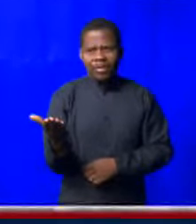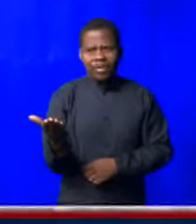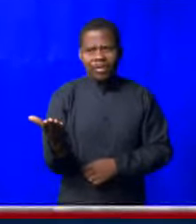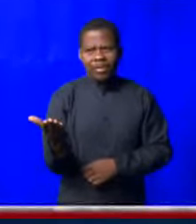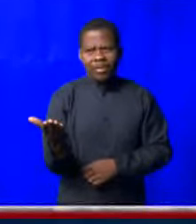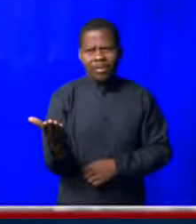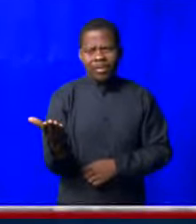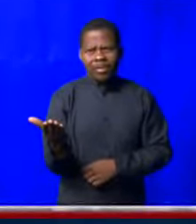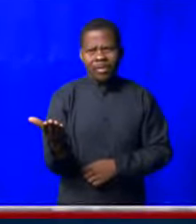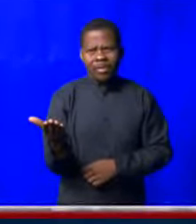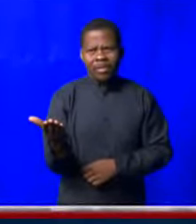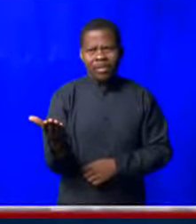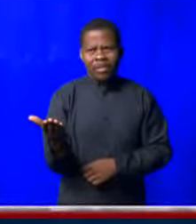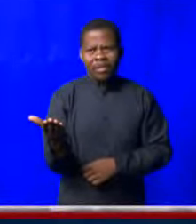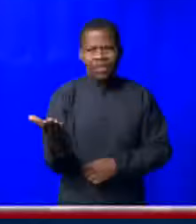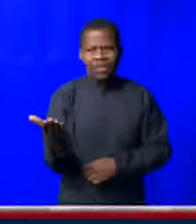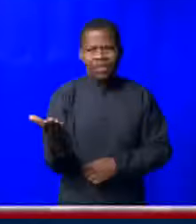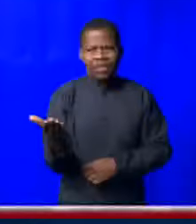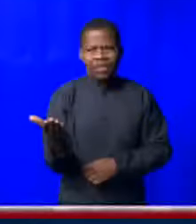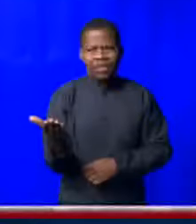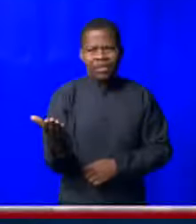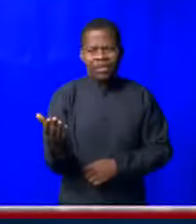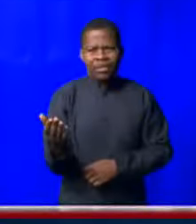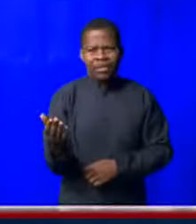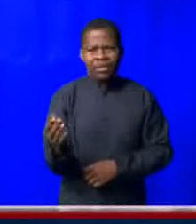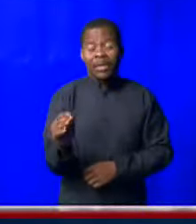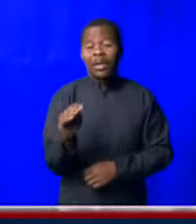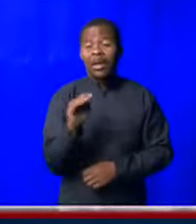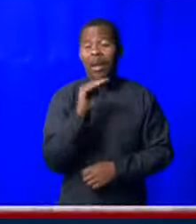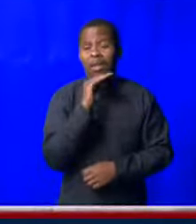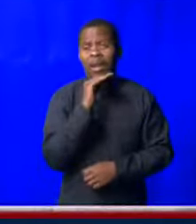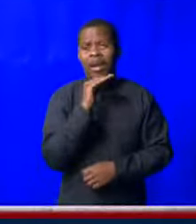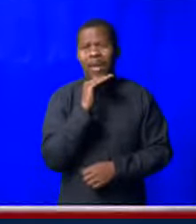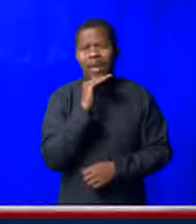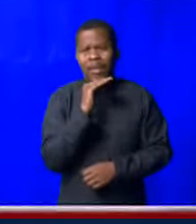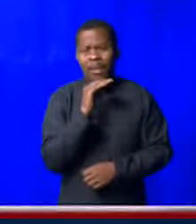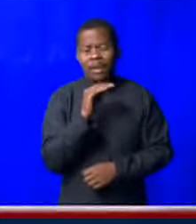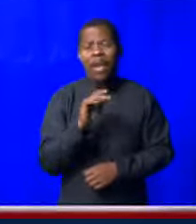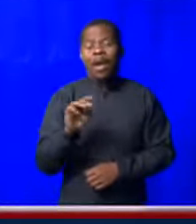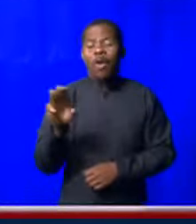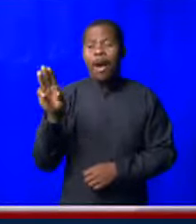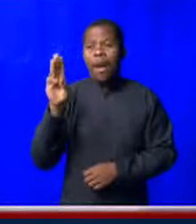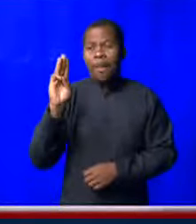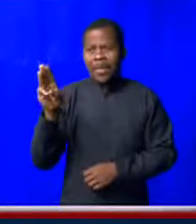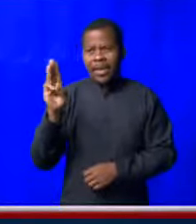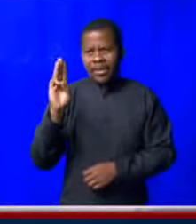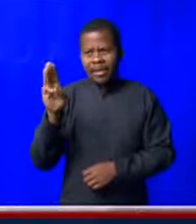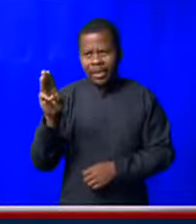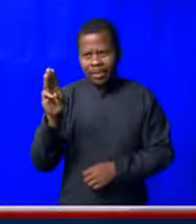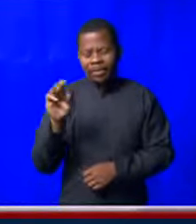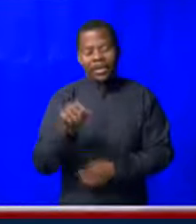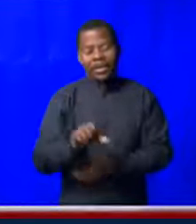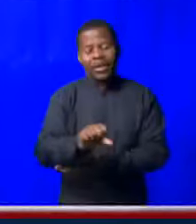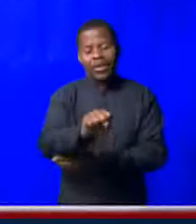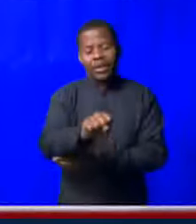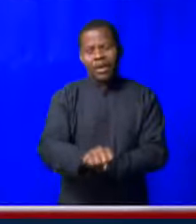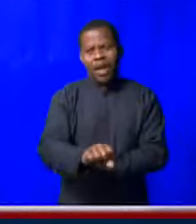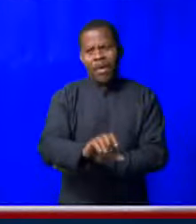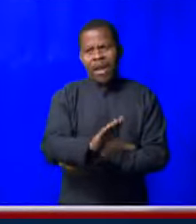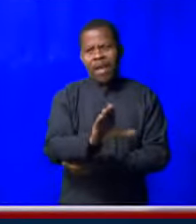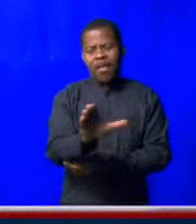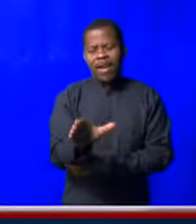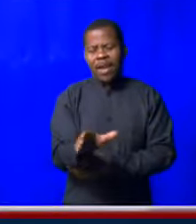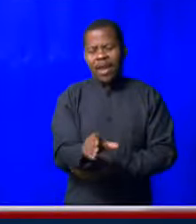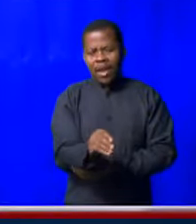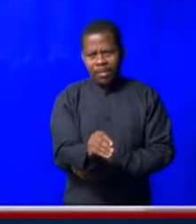the high calling I assume as President of the Republic of South Africa,